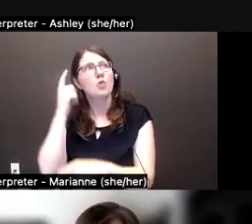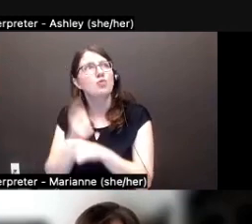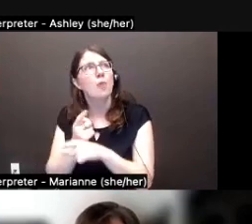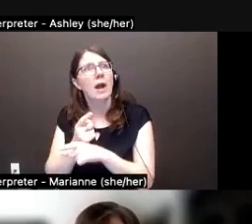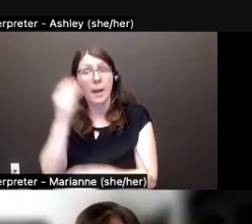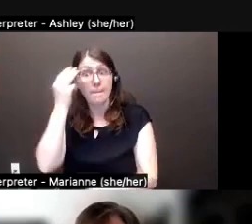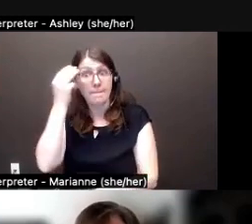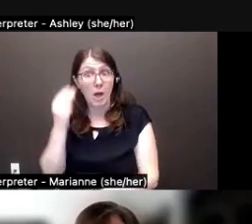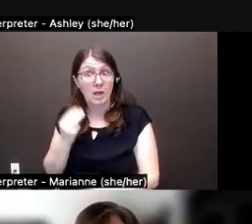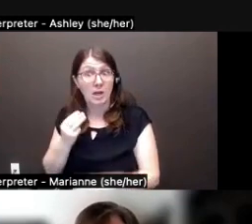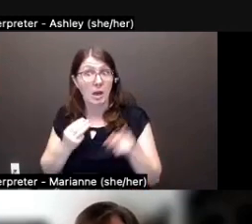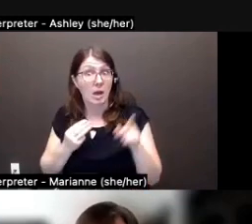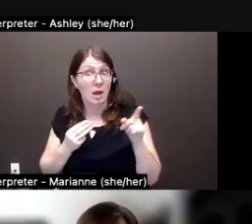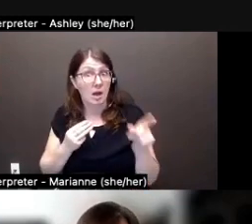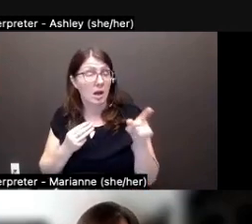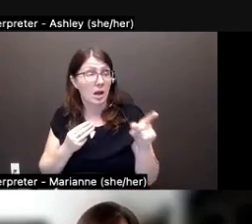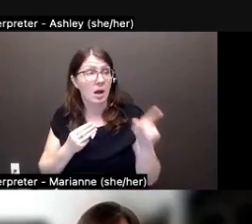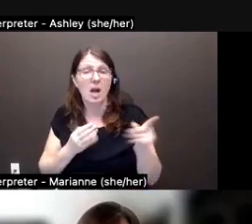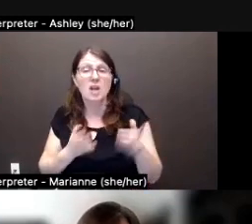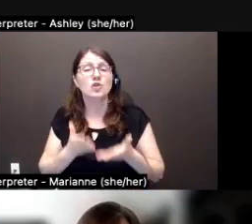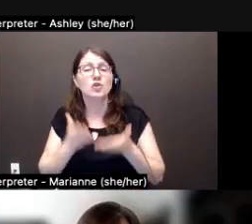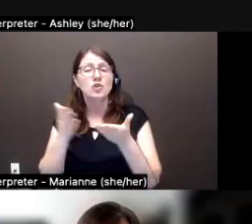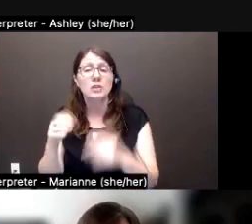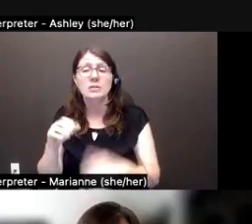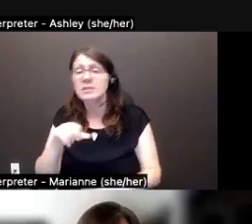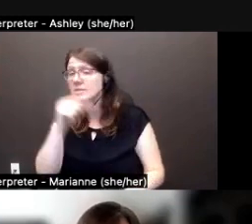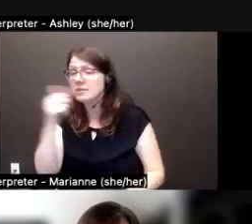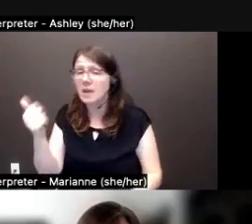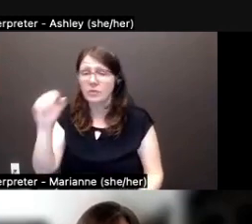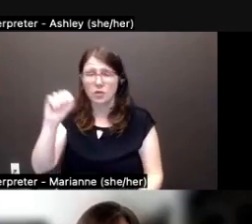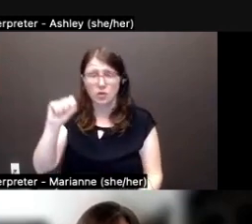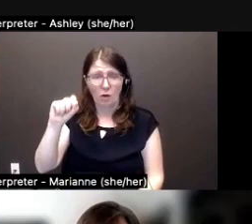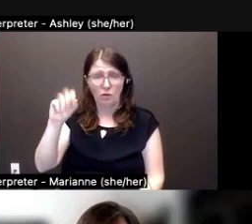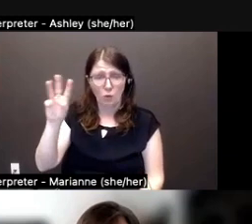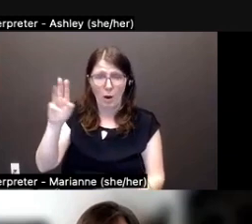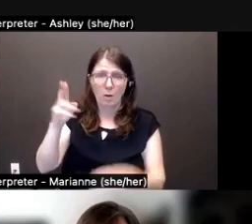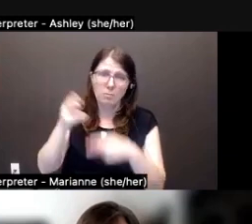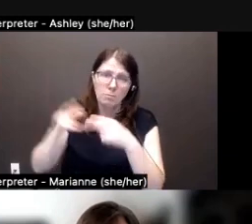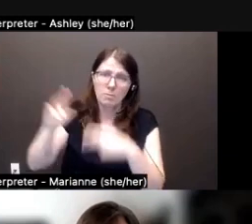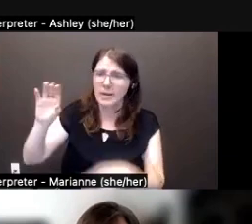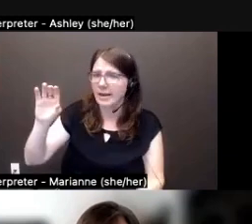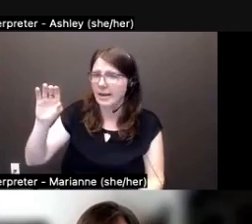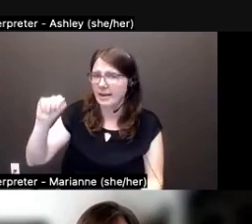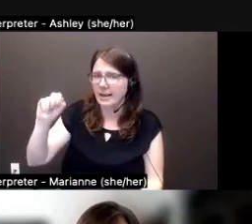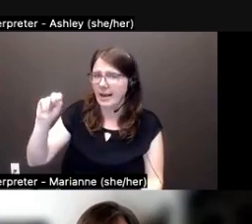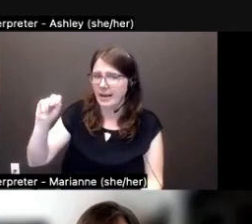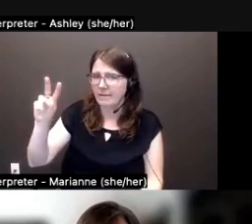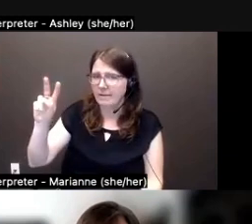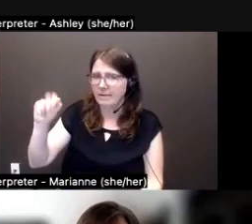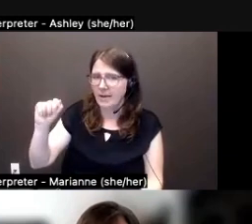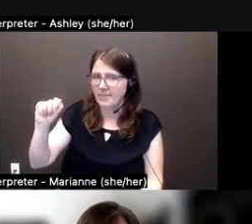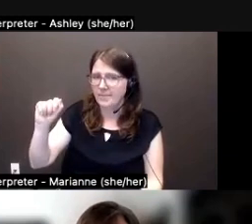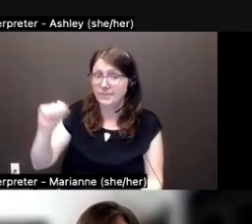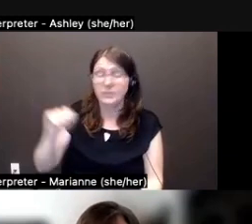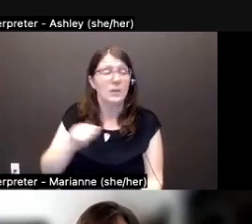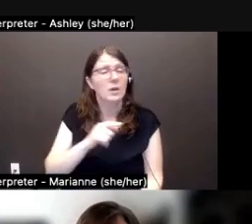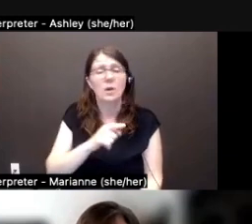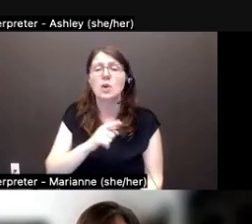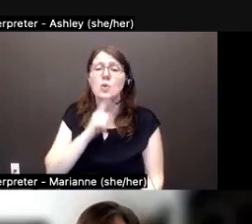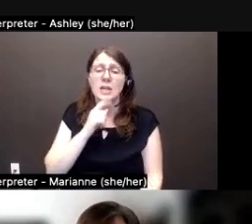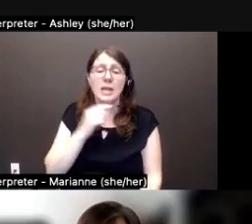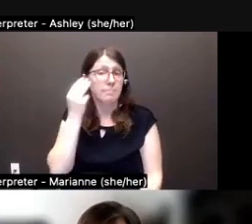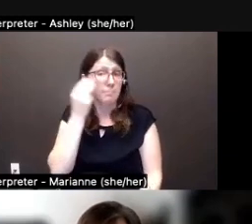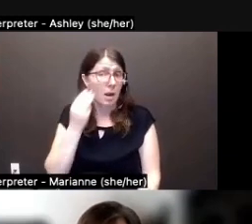Canva. And she was mentioning Canva more so for